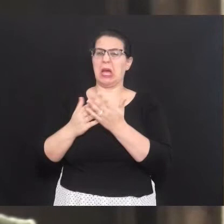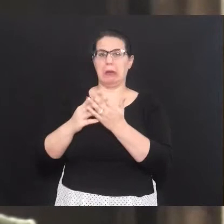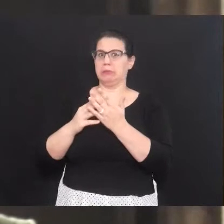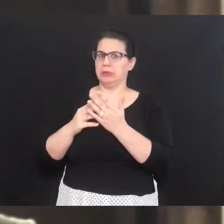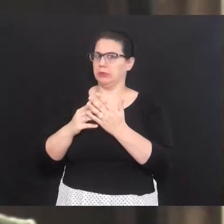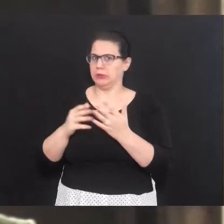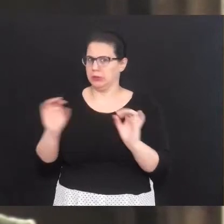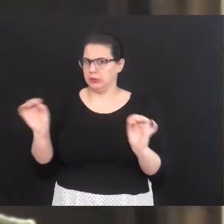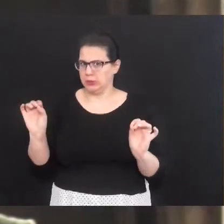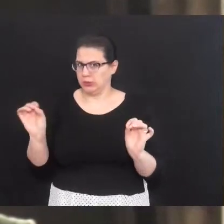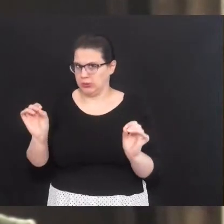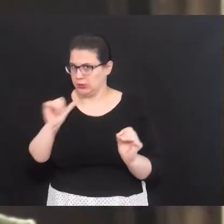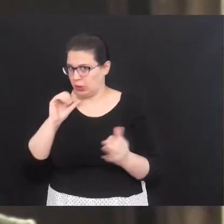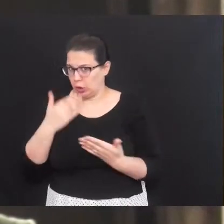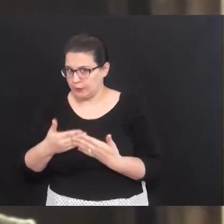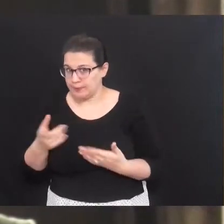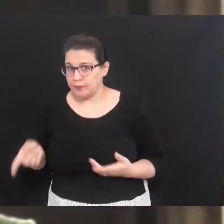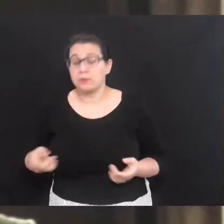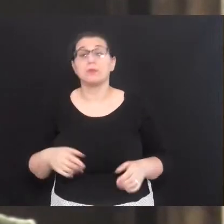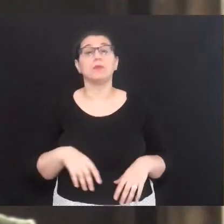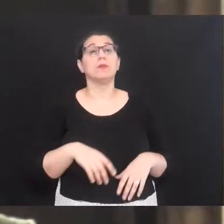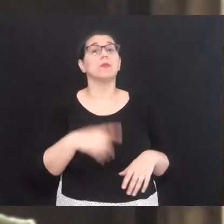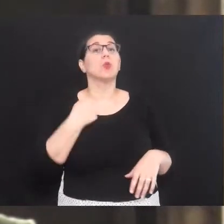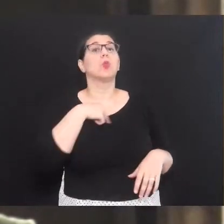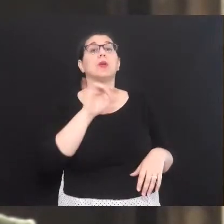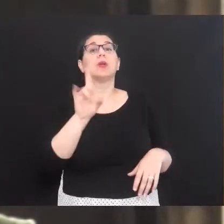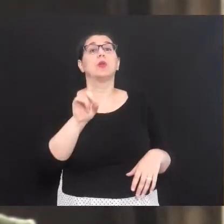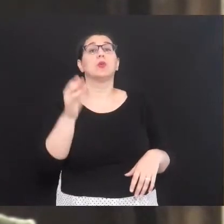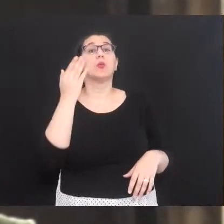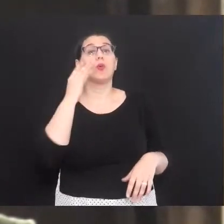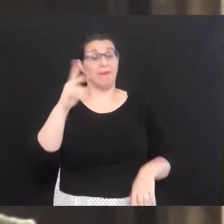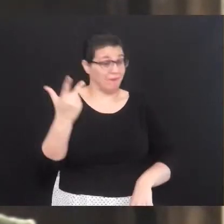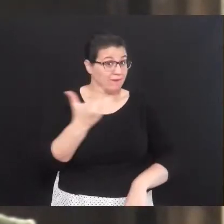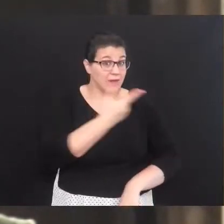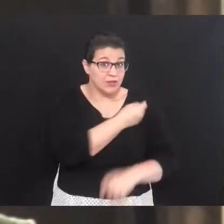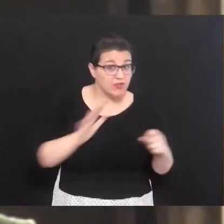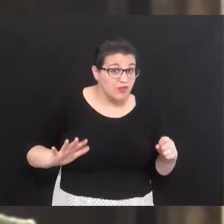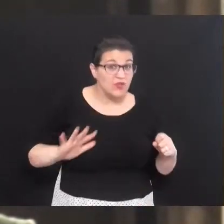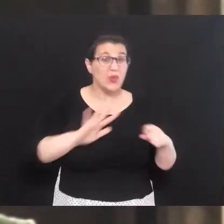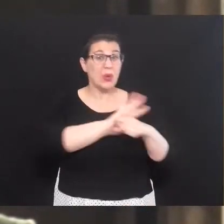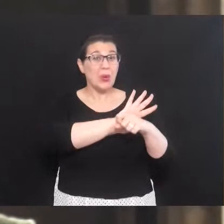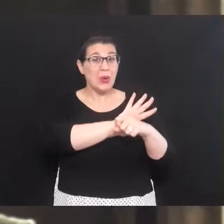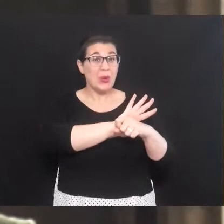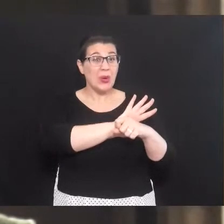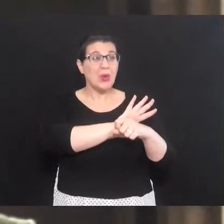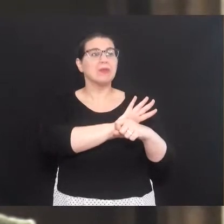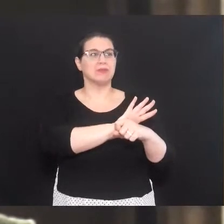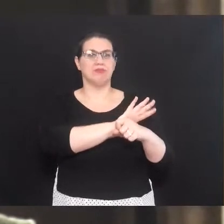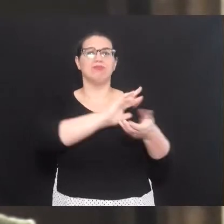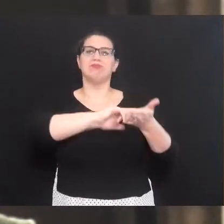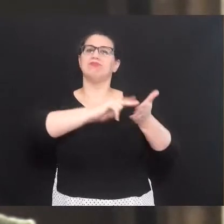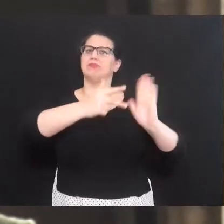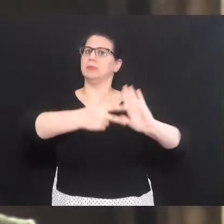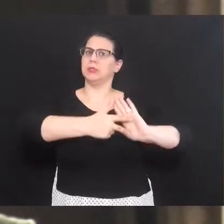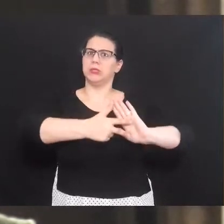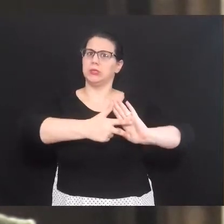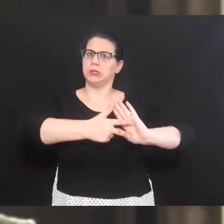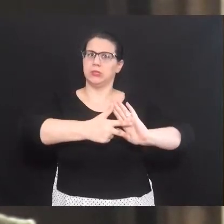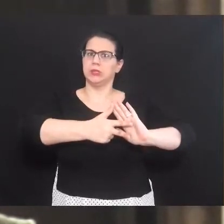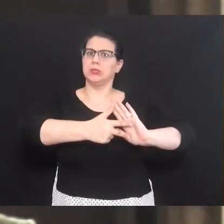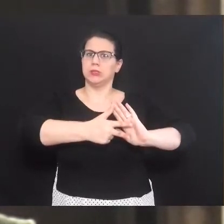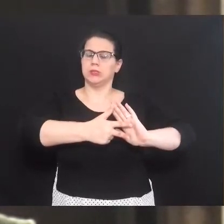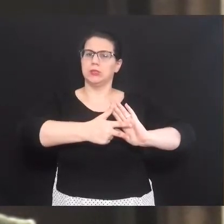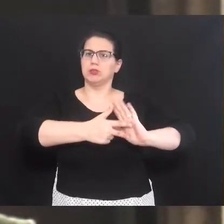know that the vaccines, full vaccination, provides extremely great protection against